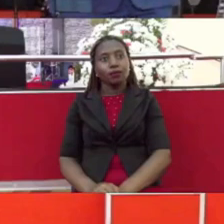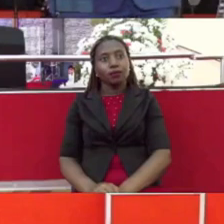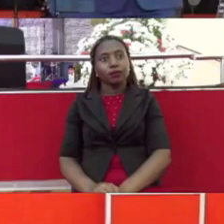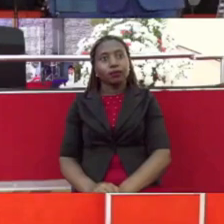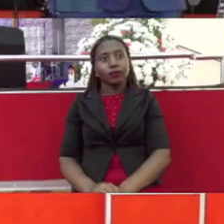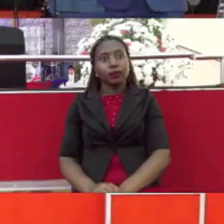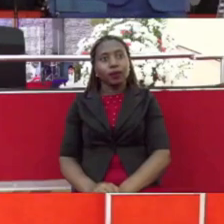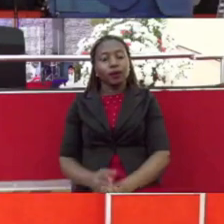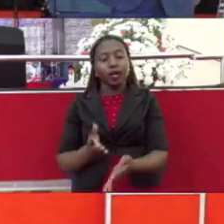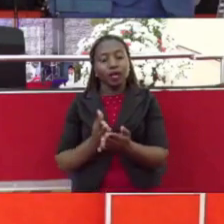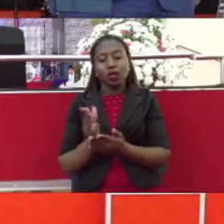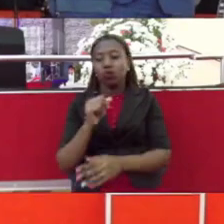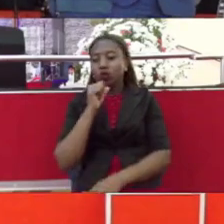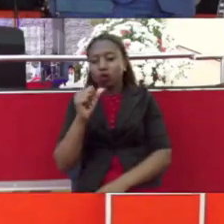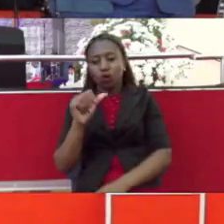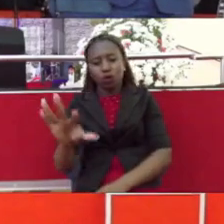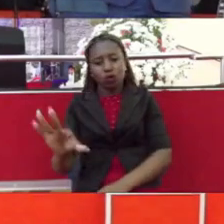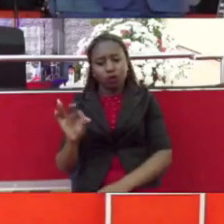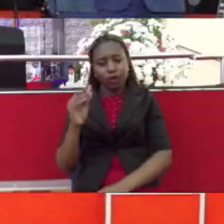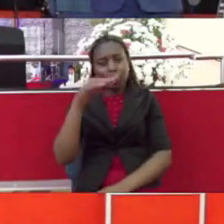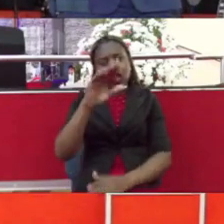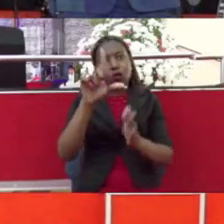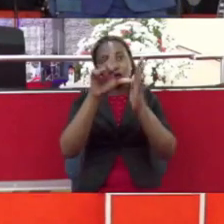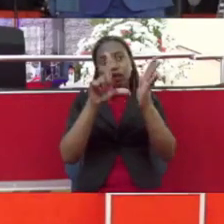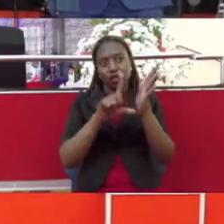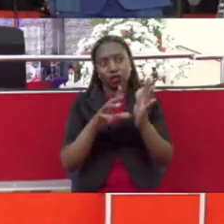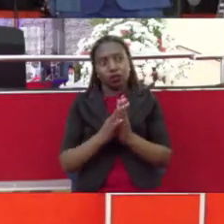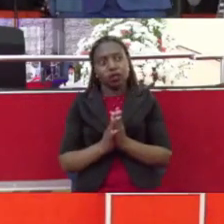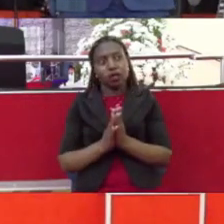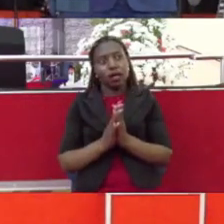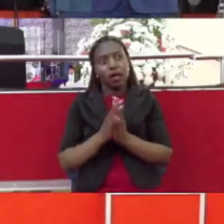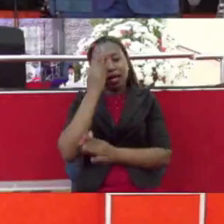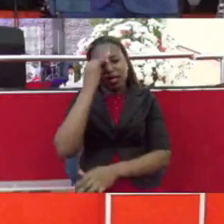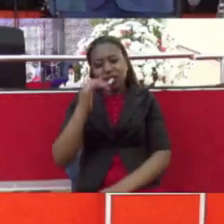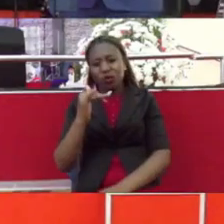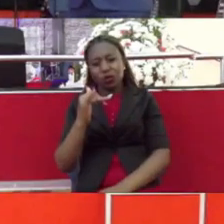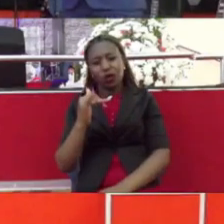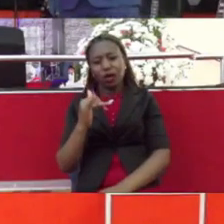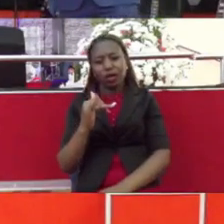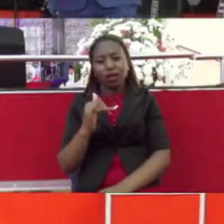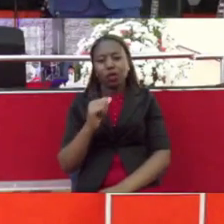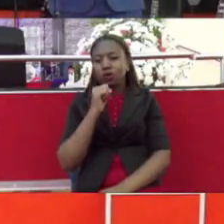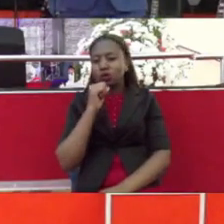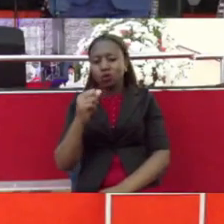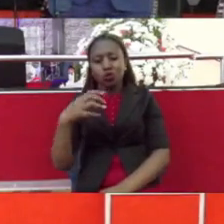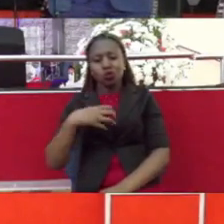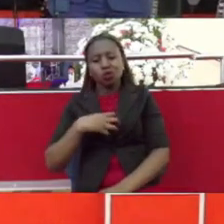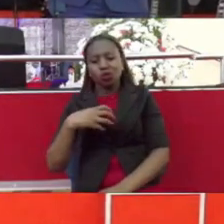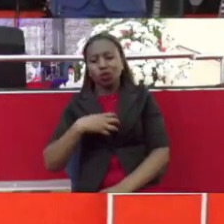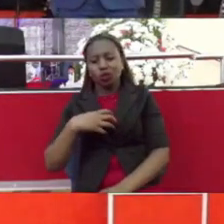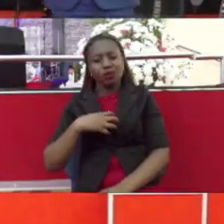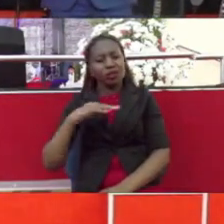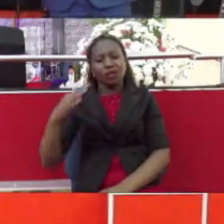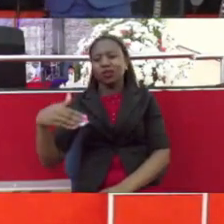our lessons. Kwa kukosa kuchukua mafunzo. And that's why instead of complaining even when you are passing through stuff, ndiposa badala ya